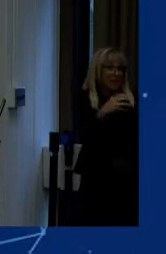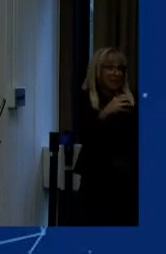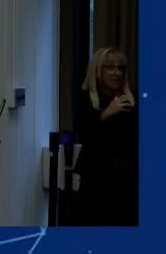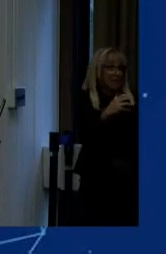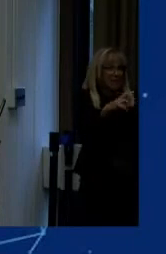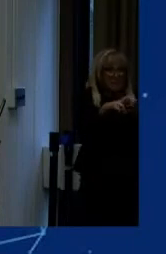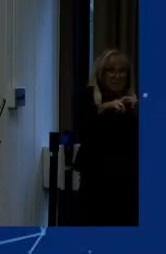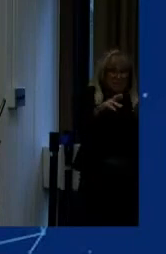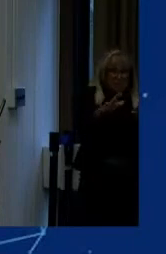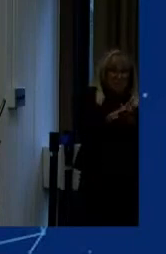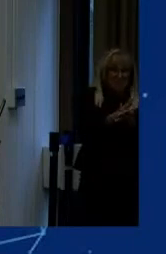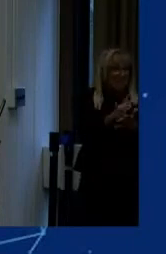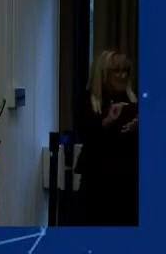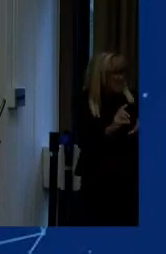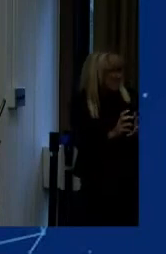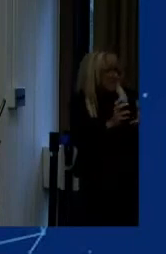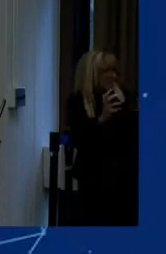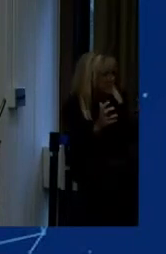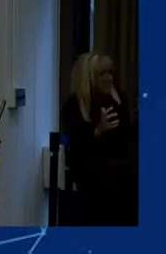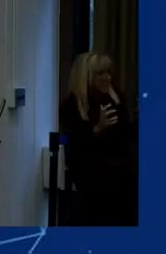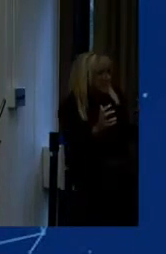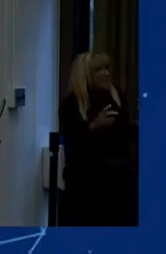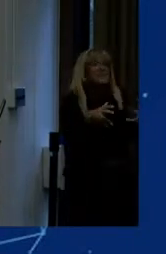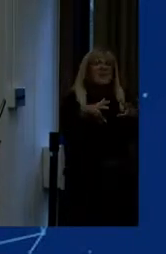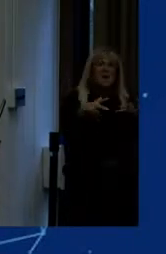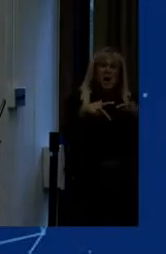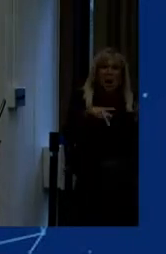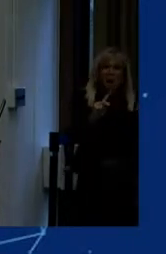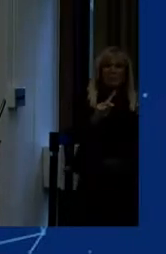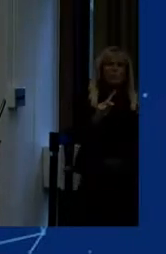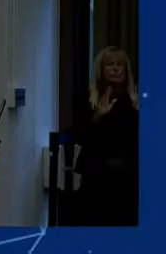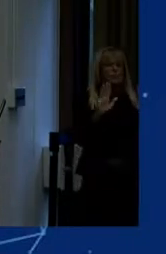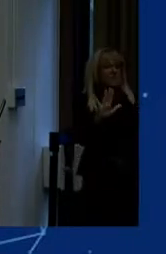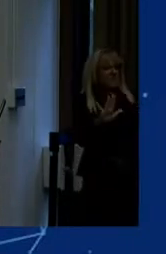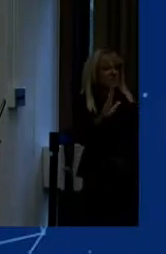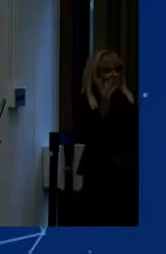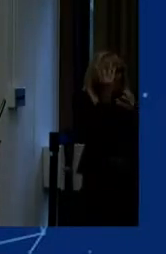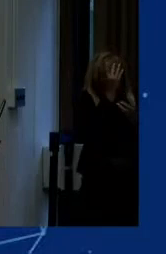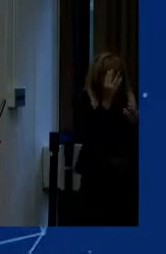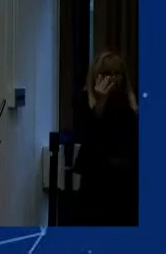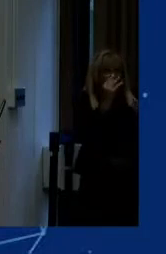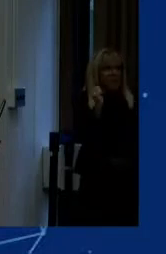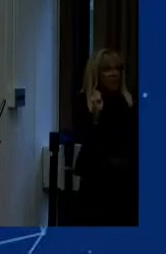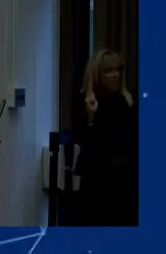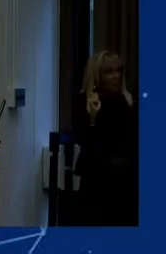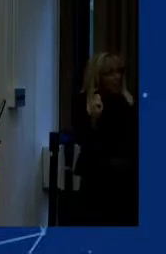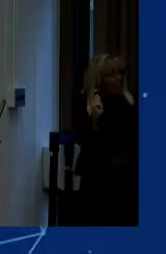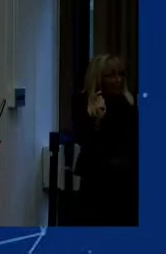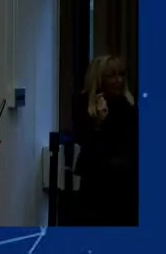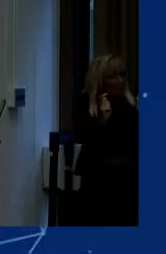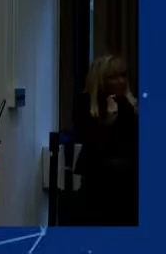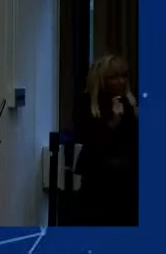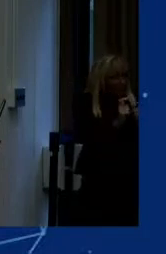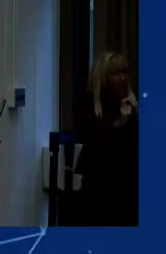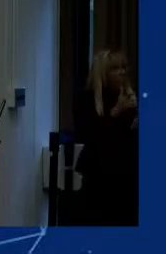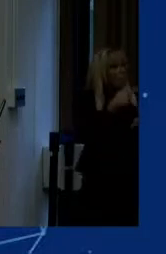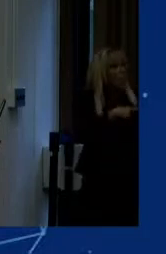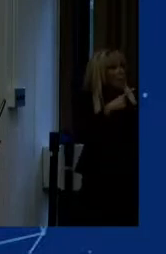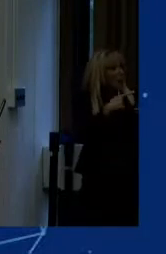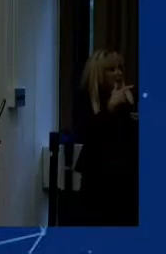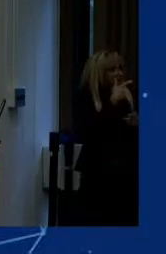That's a bit much. So there's an opportunity to regenerate, to narrow the research question down to what interests